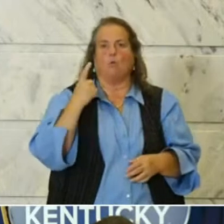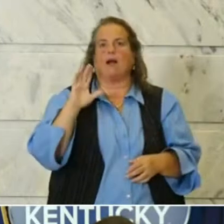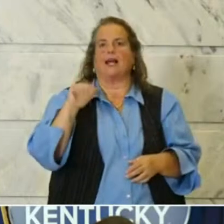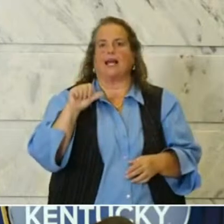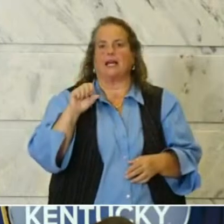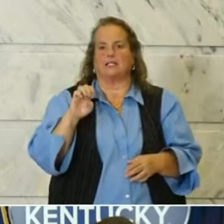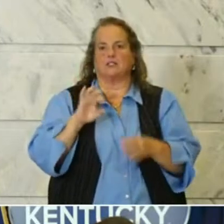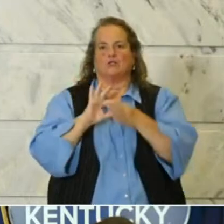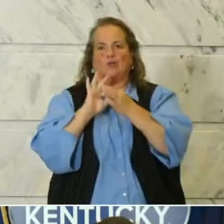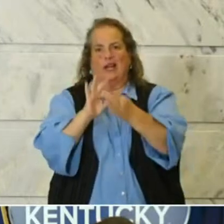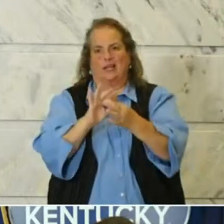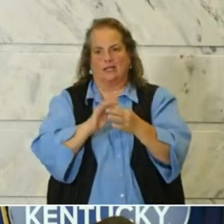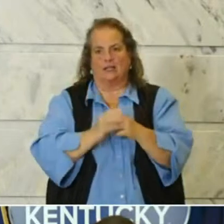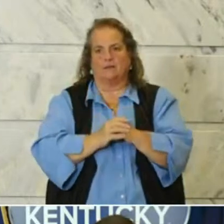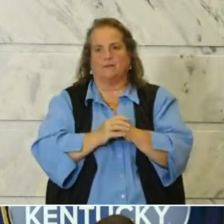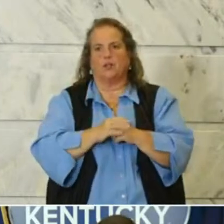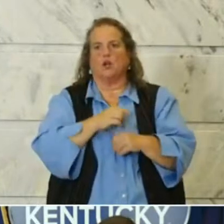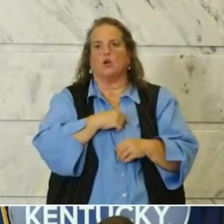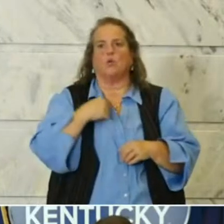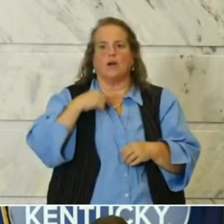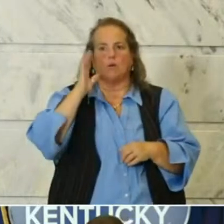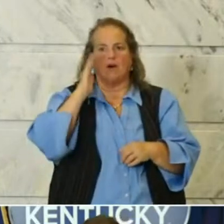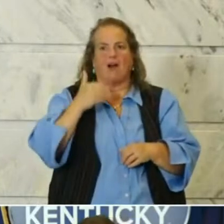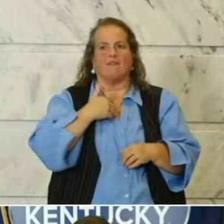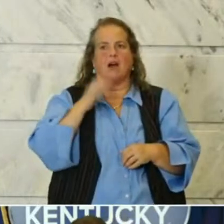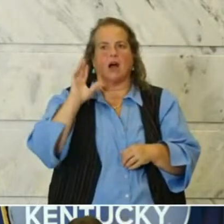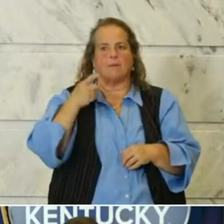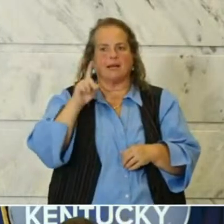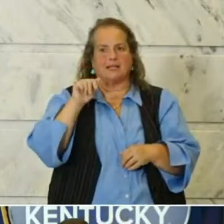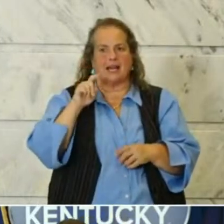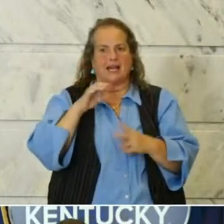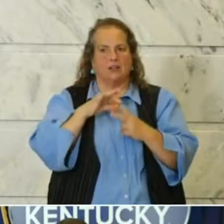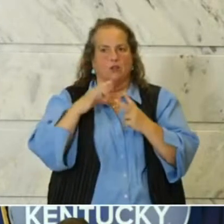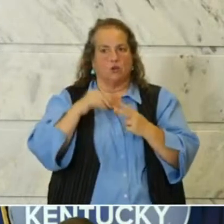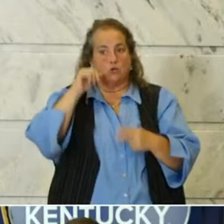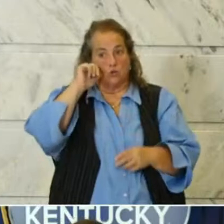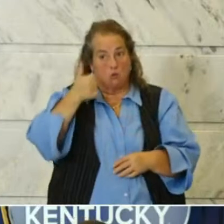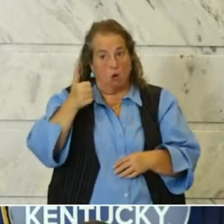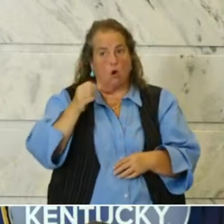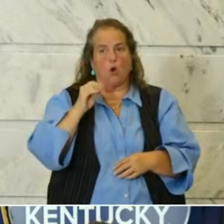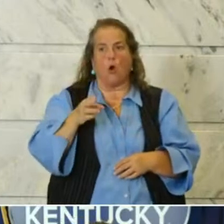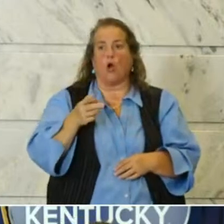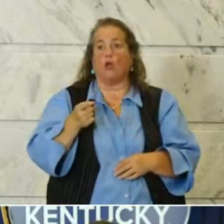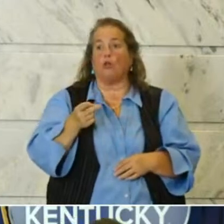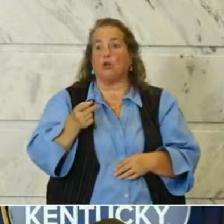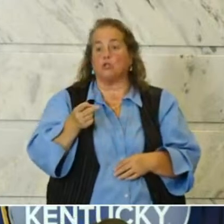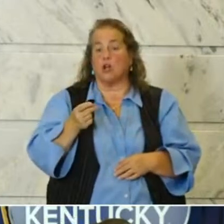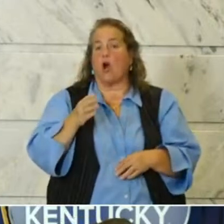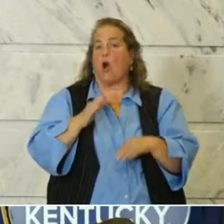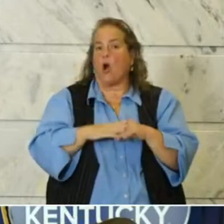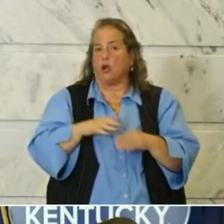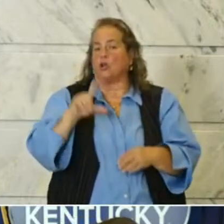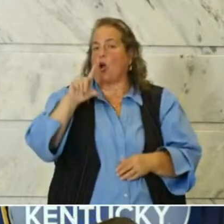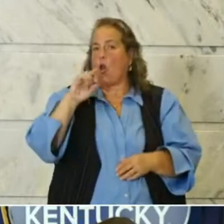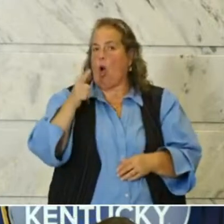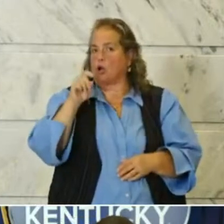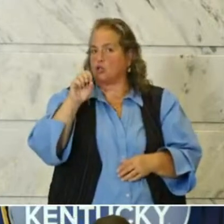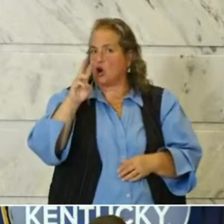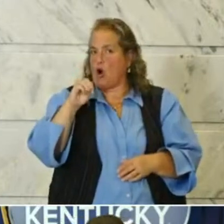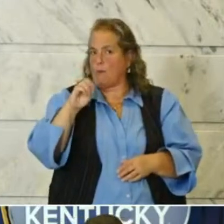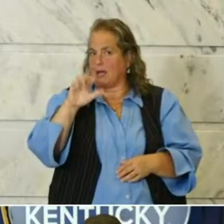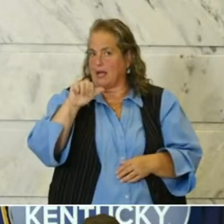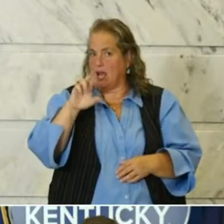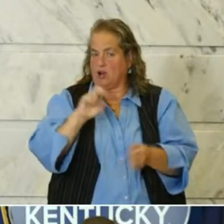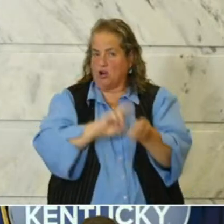them. We're going to have an update either tomorrow or Thursday on long-term care.